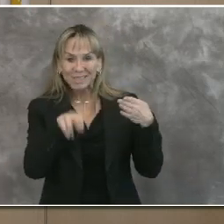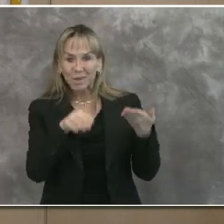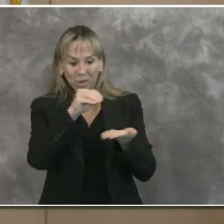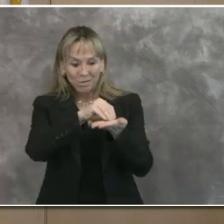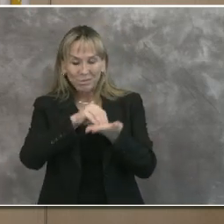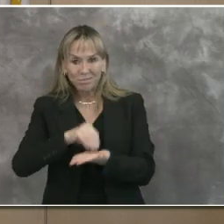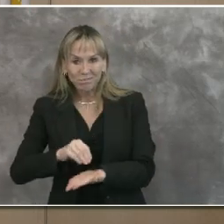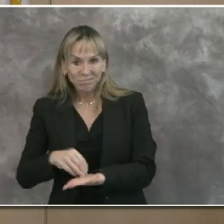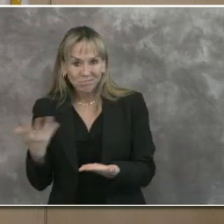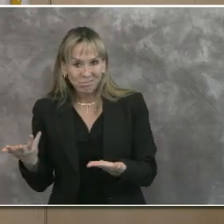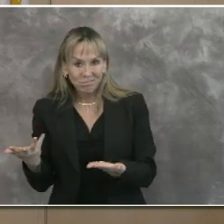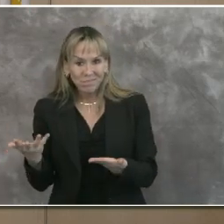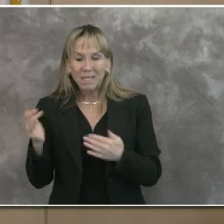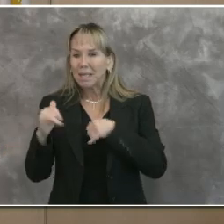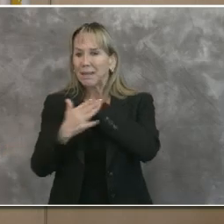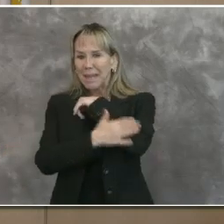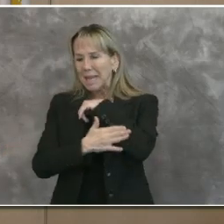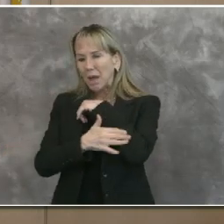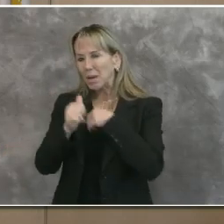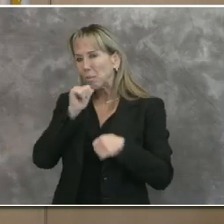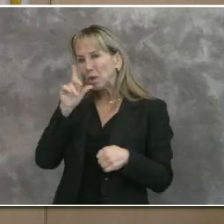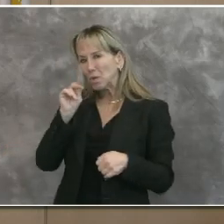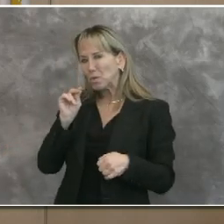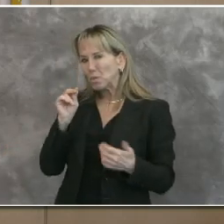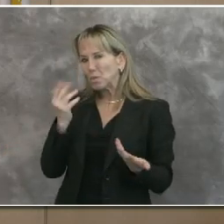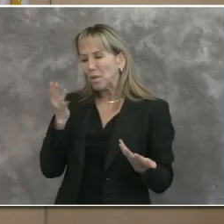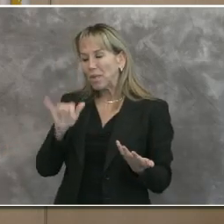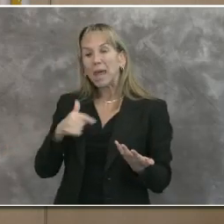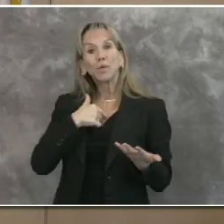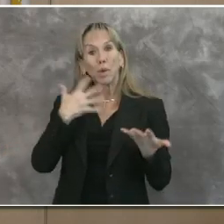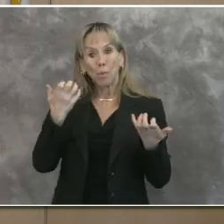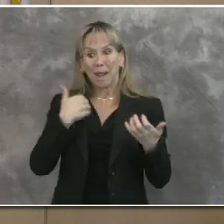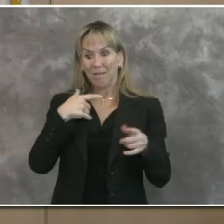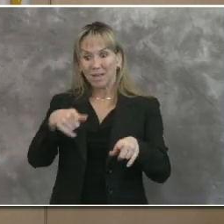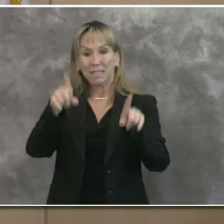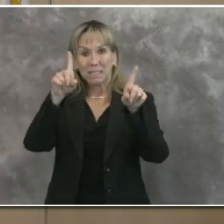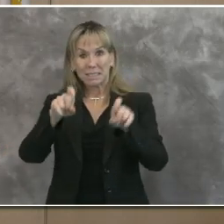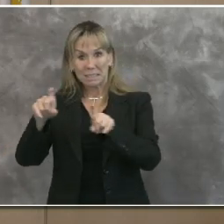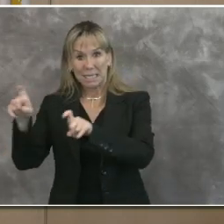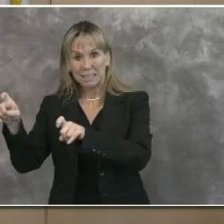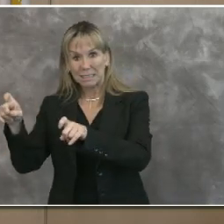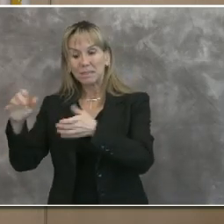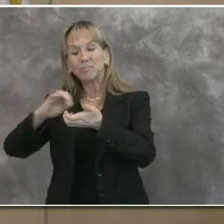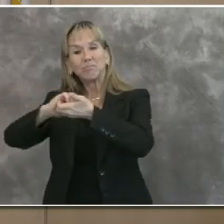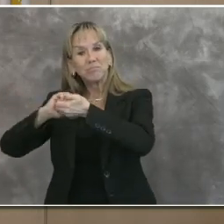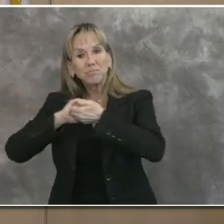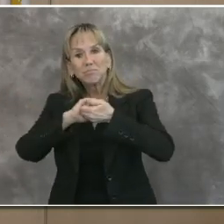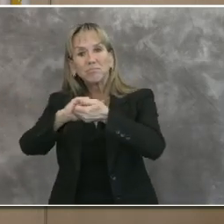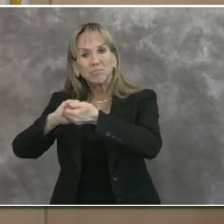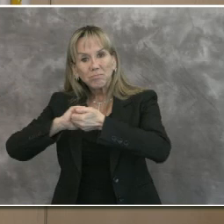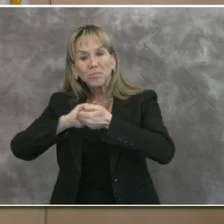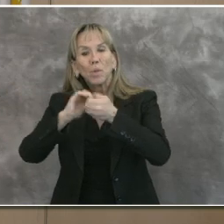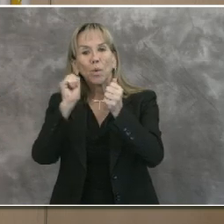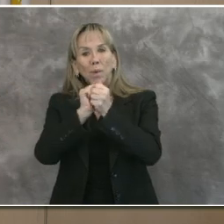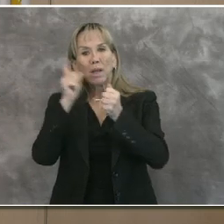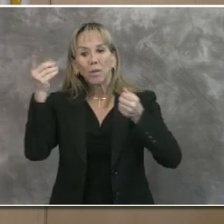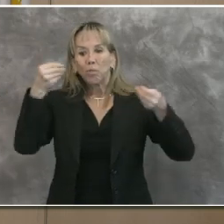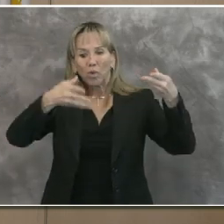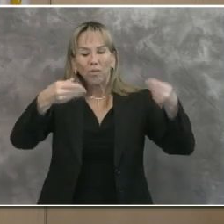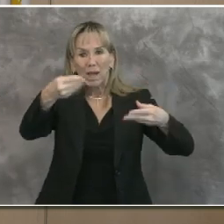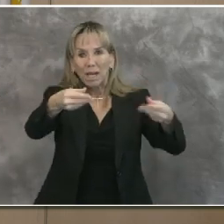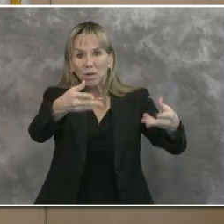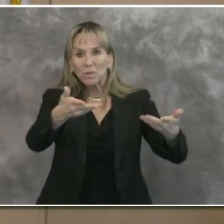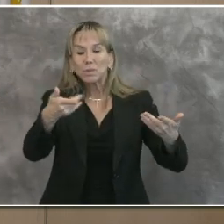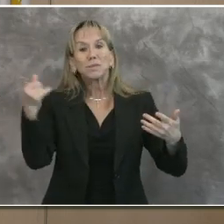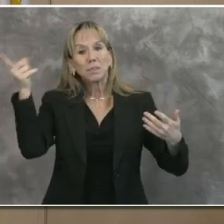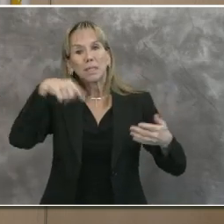the county would not do that. So we want to conduct the testing in collaboration with a provider so that the provider